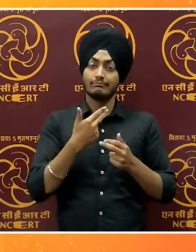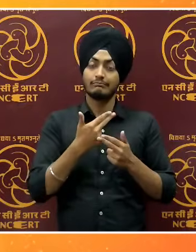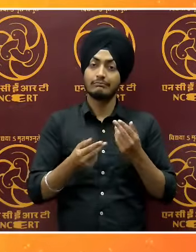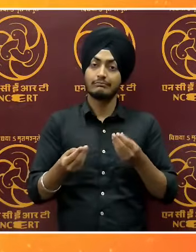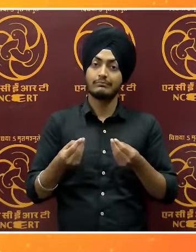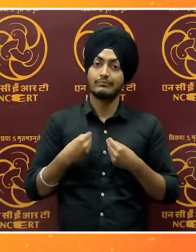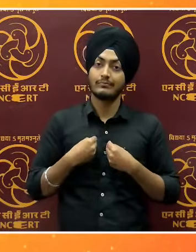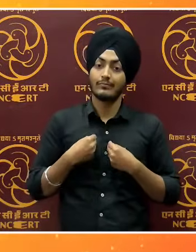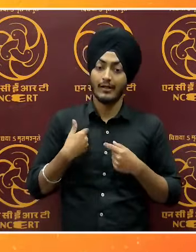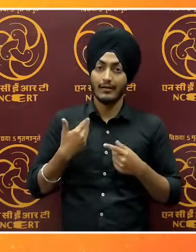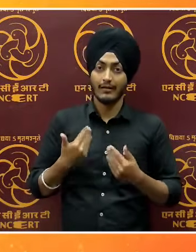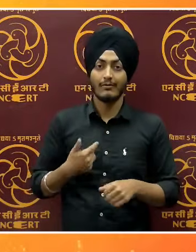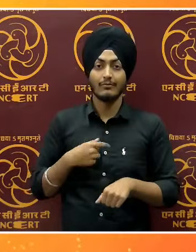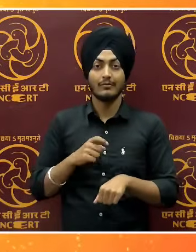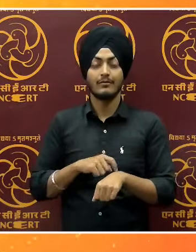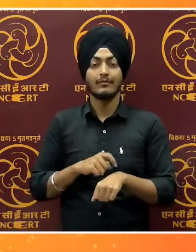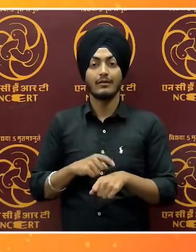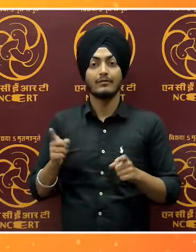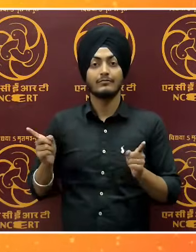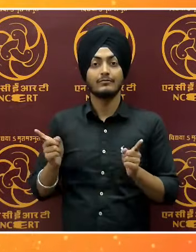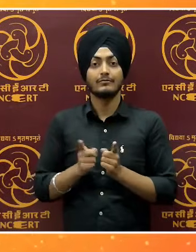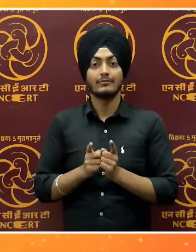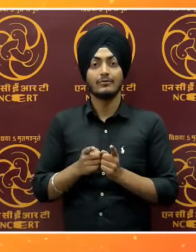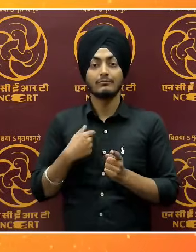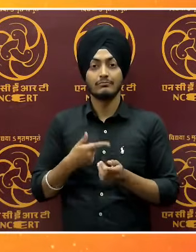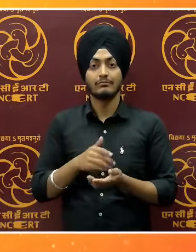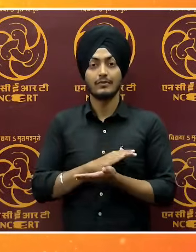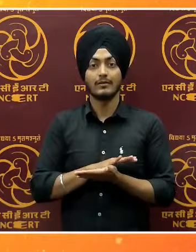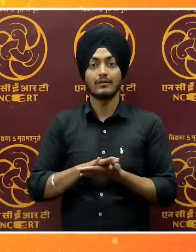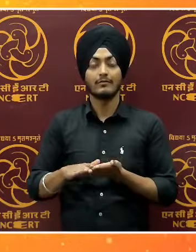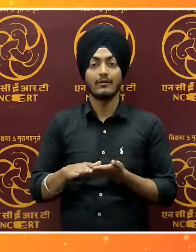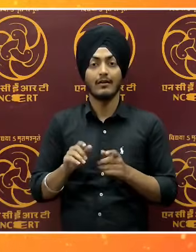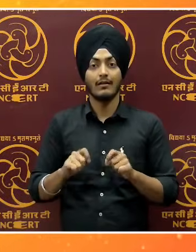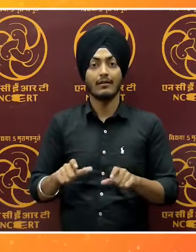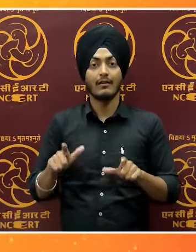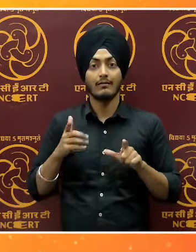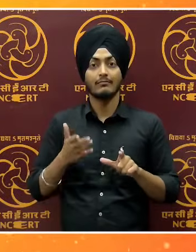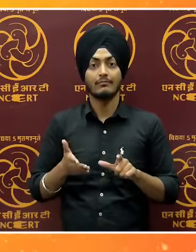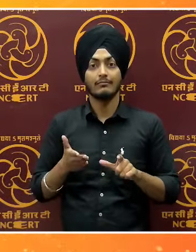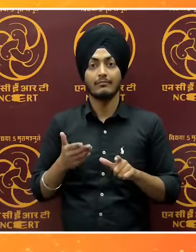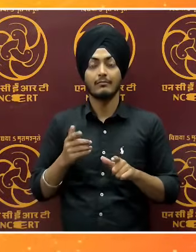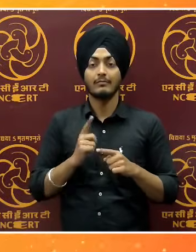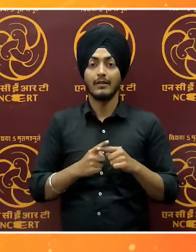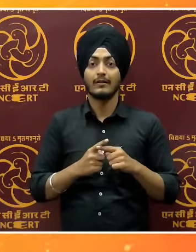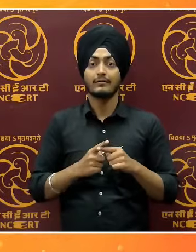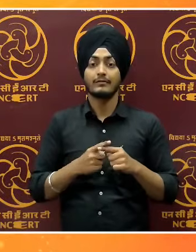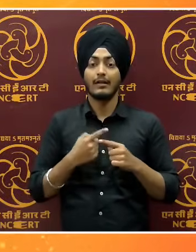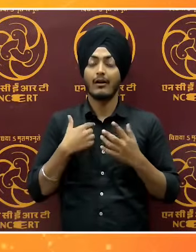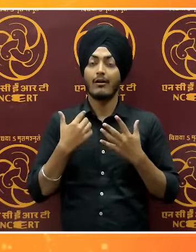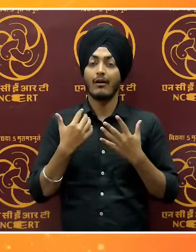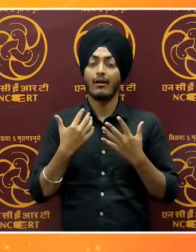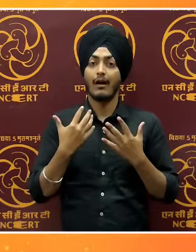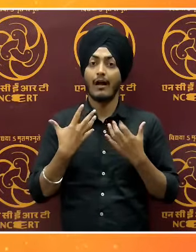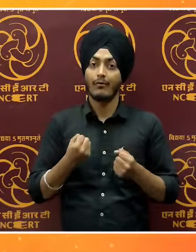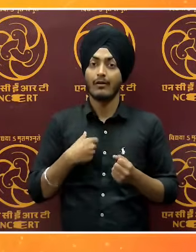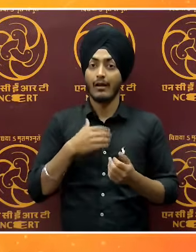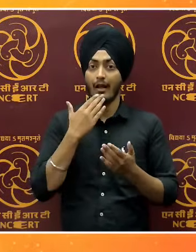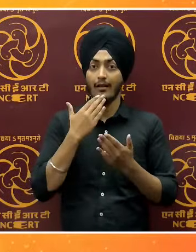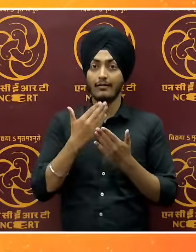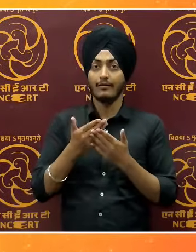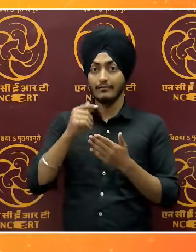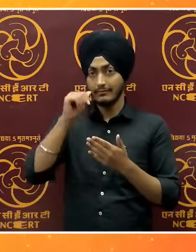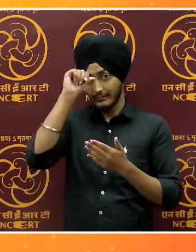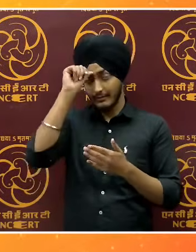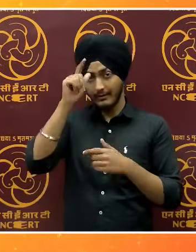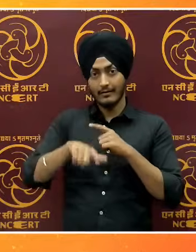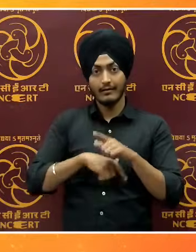as we are left with a very limited time, so we have to wrap up this session for now. And along with sir, I would also like to thank our Indian Sign